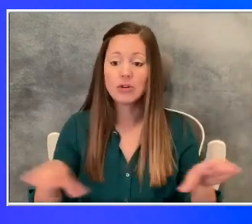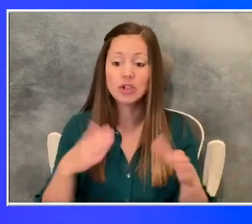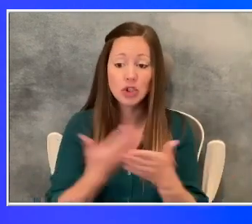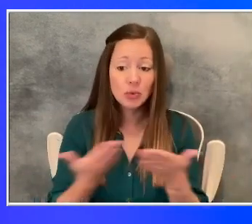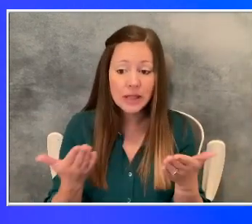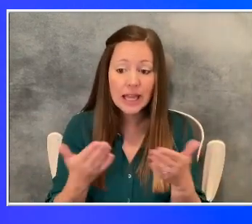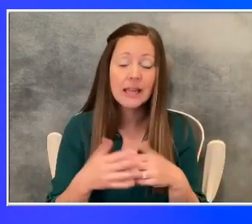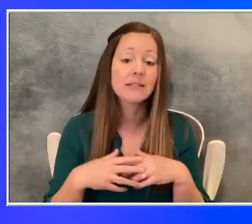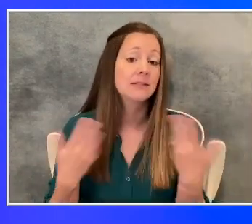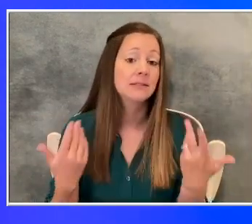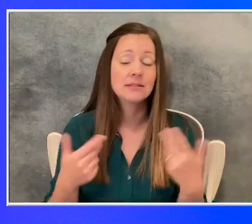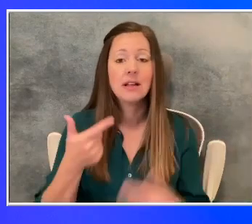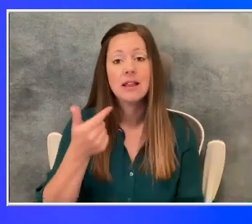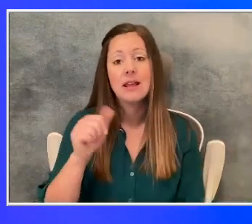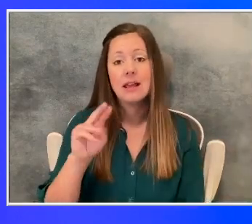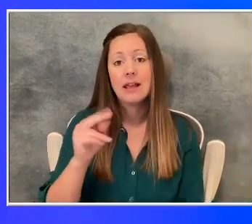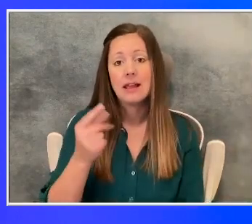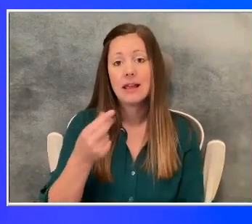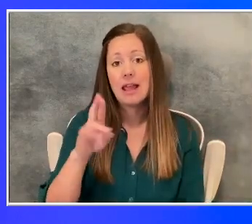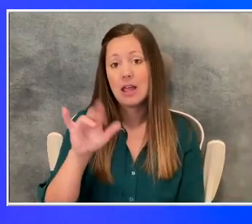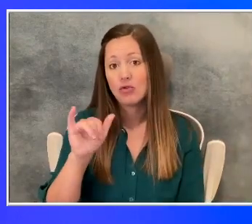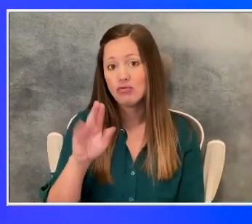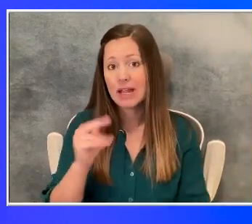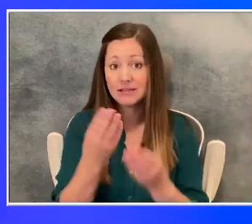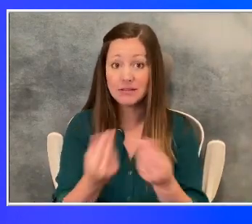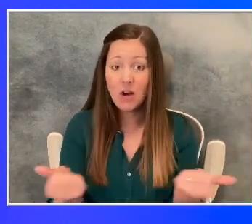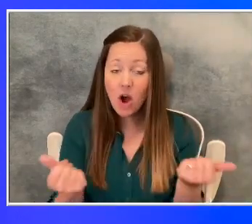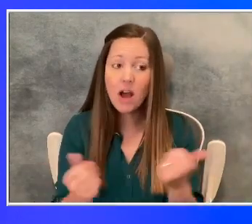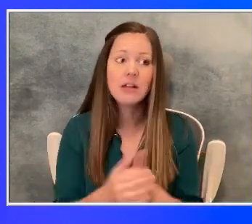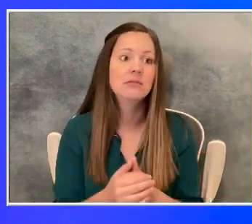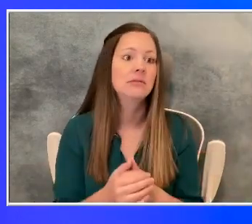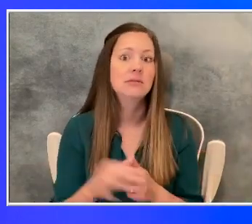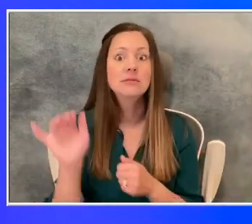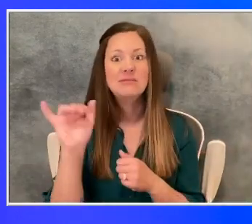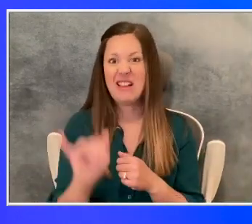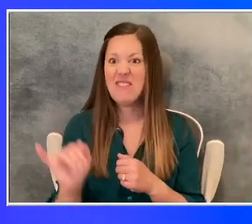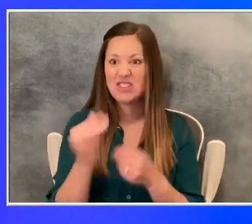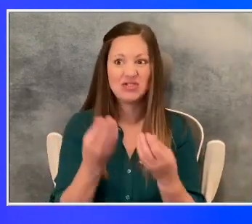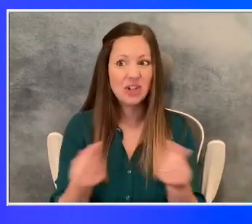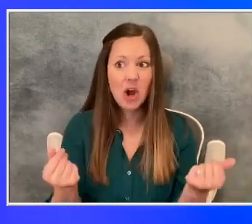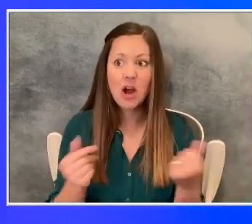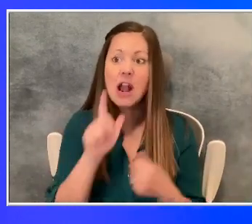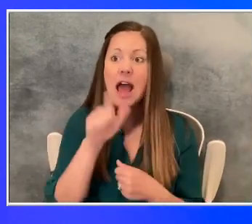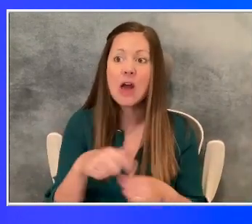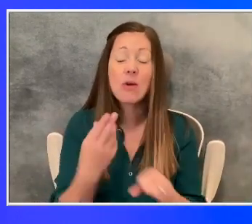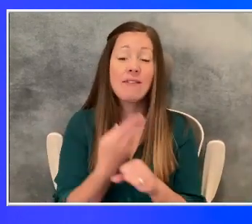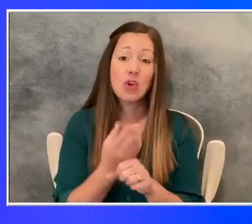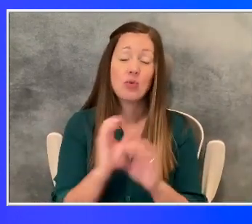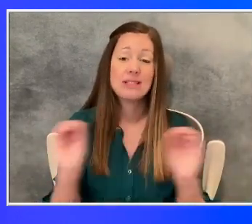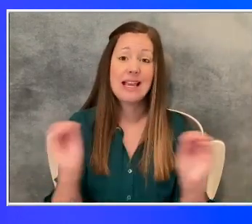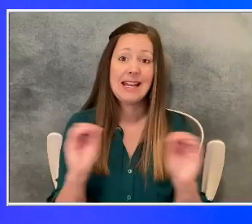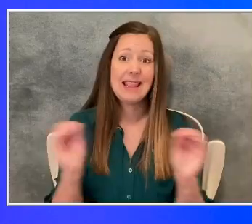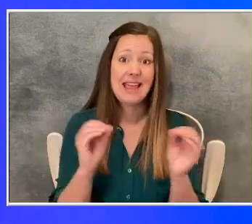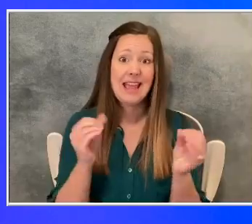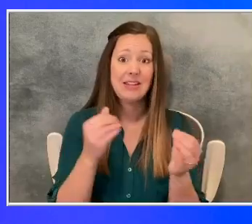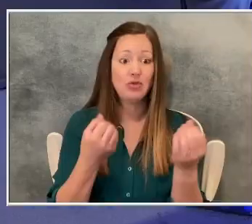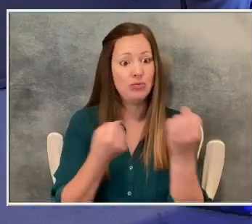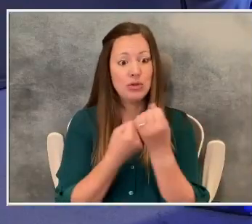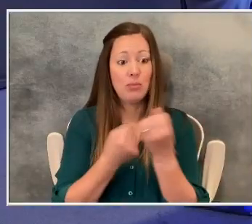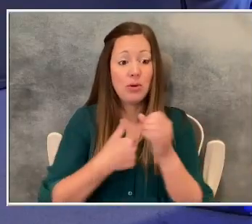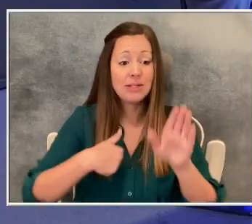before. gone? Yes, yes. So, I don't have to use anything to support me to walk. wow.